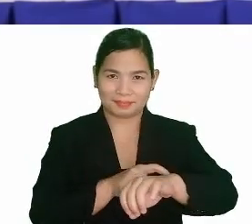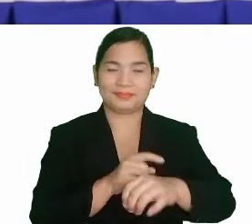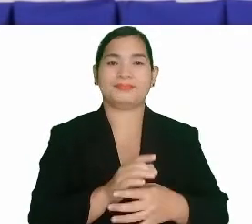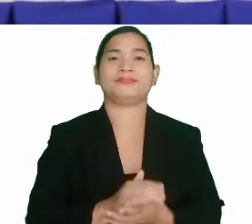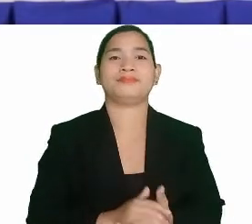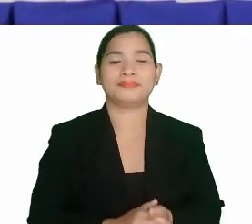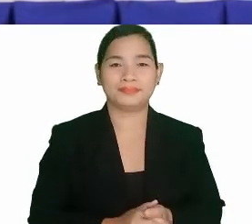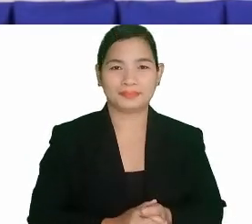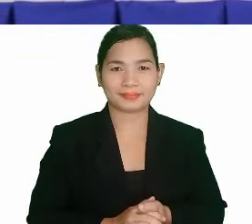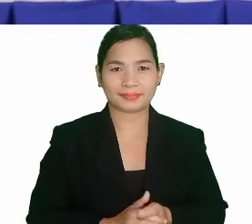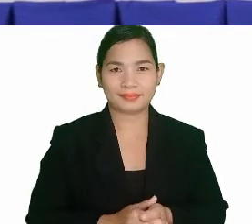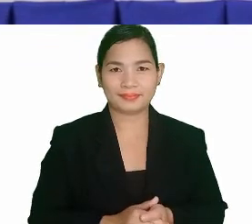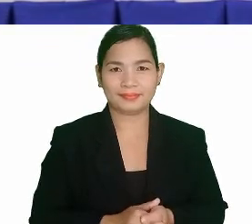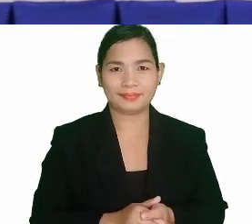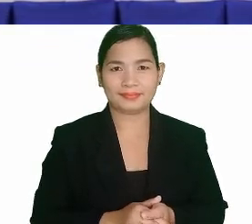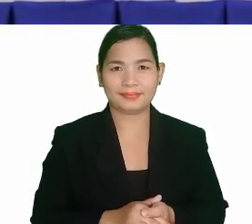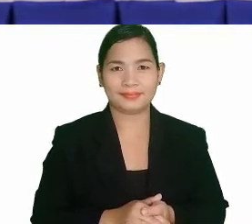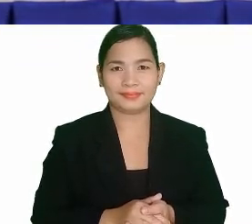now.